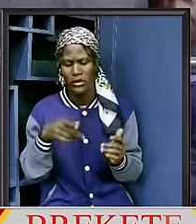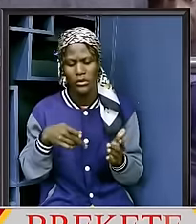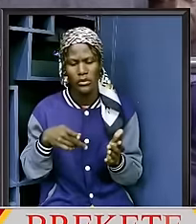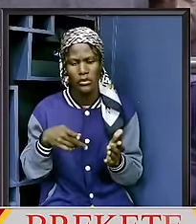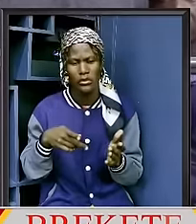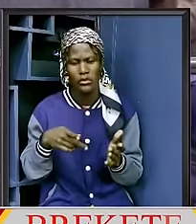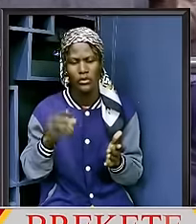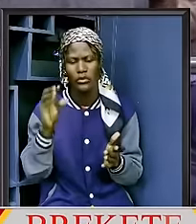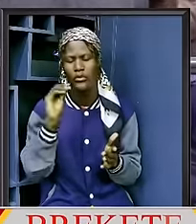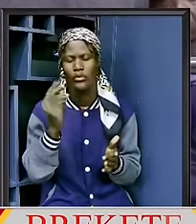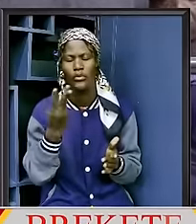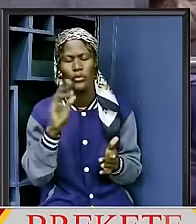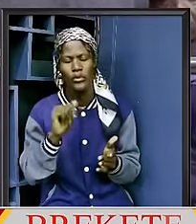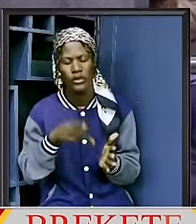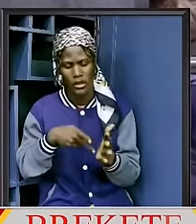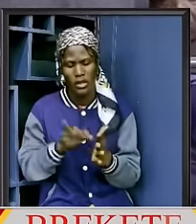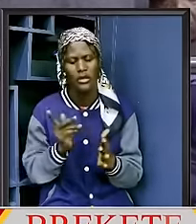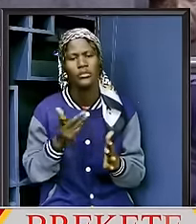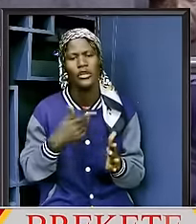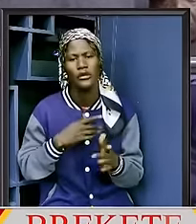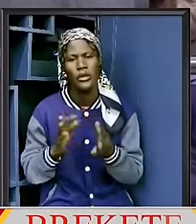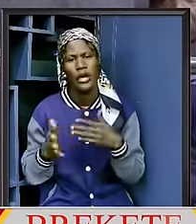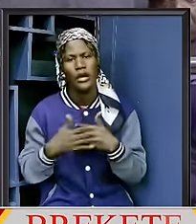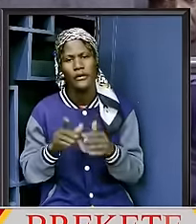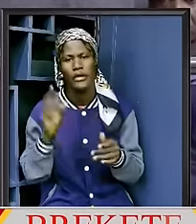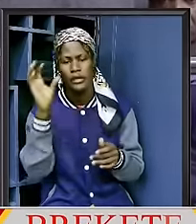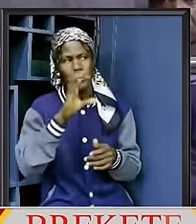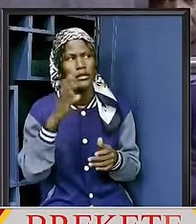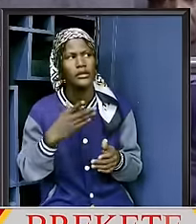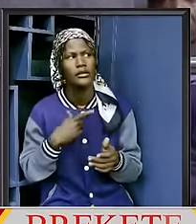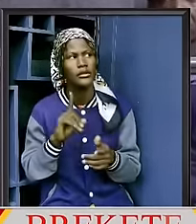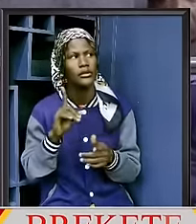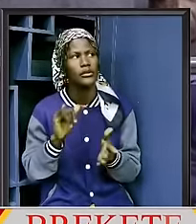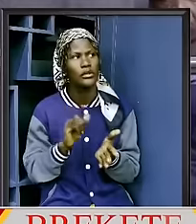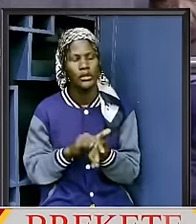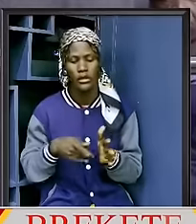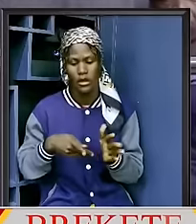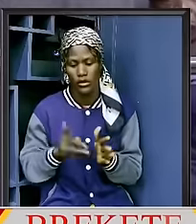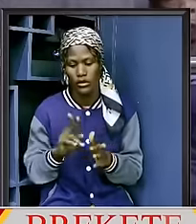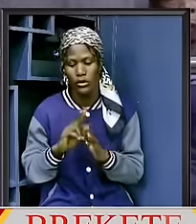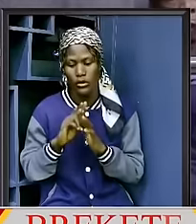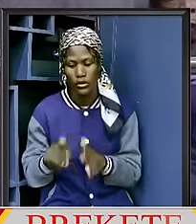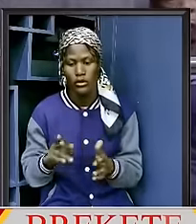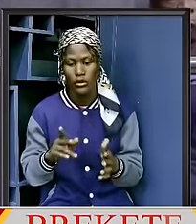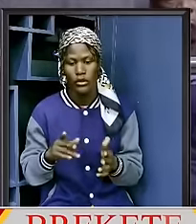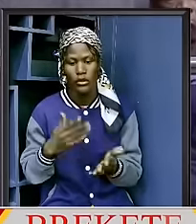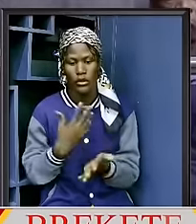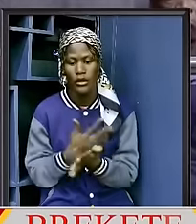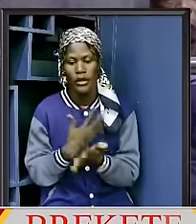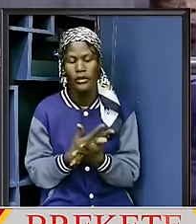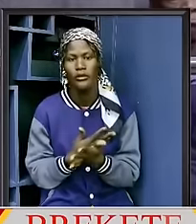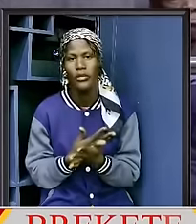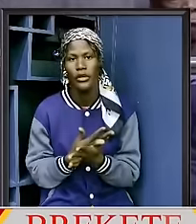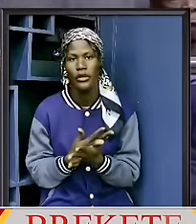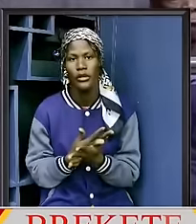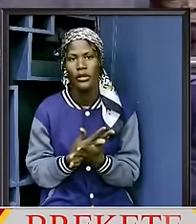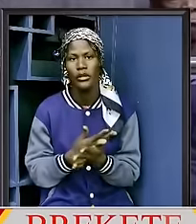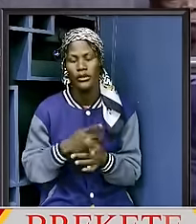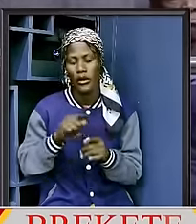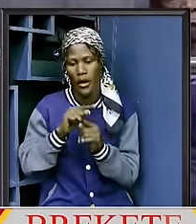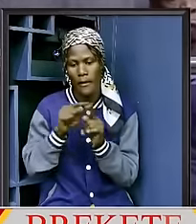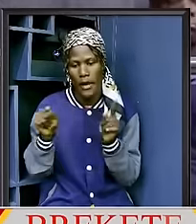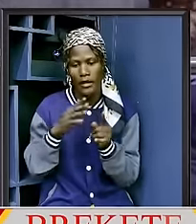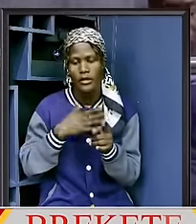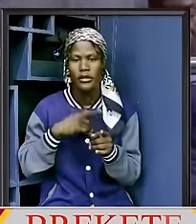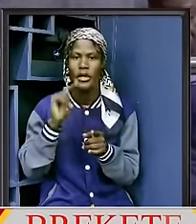money. So let me continue collecting this money. The ones that have returned their money personally, let's do minus and plus. Let me know how much is